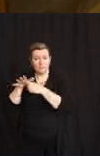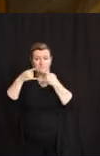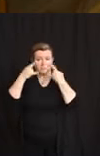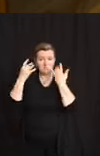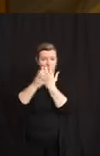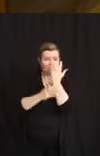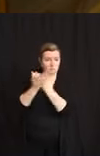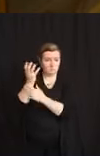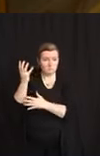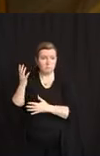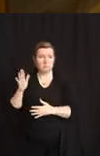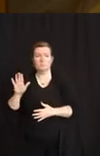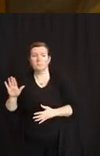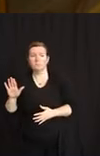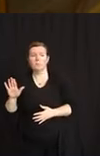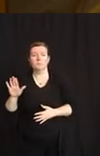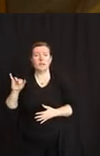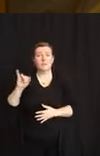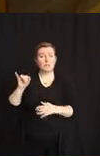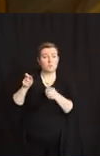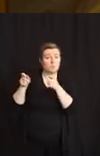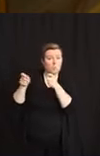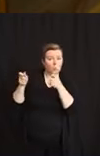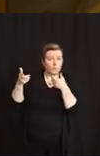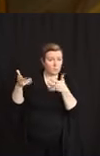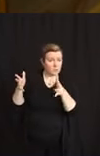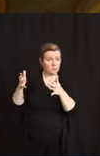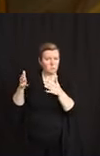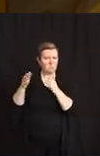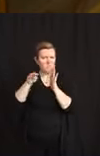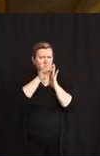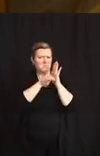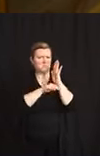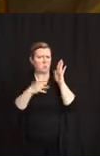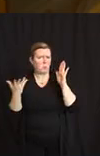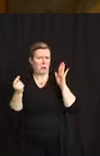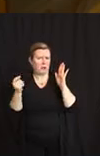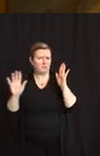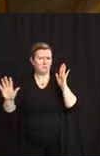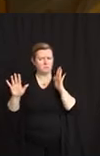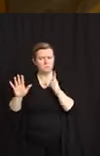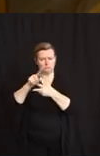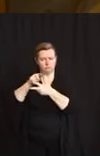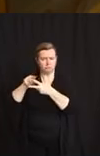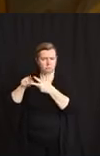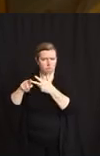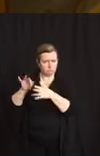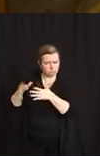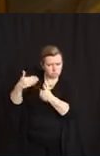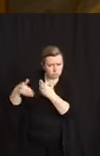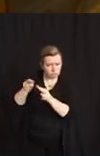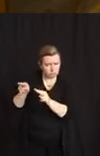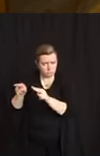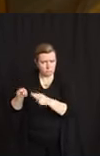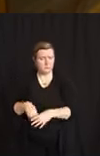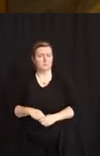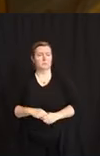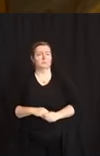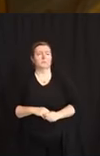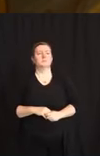procedures. According to data reported this morning, Of the labs that are reporting to